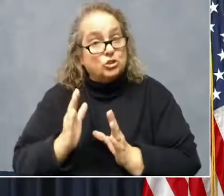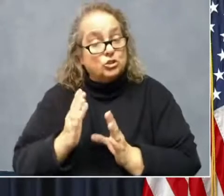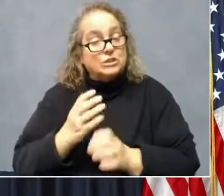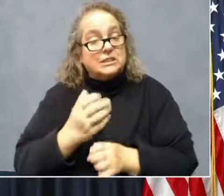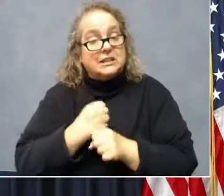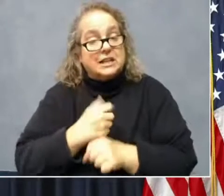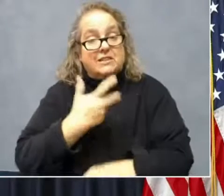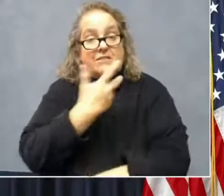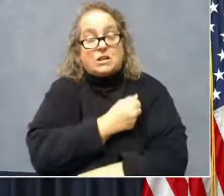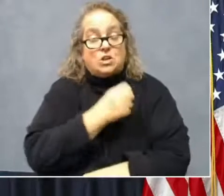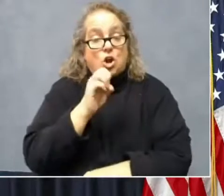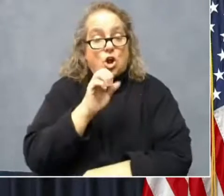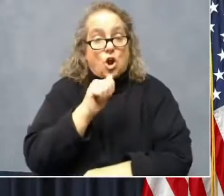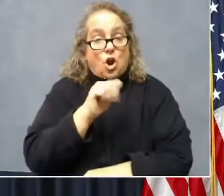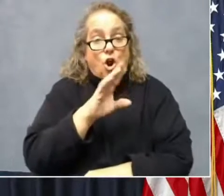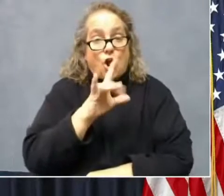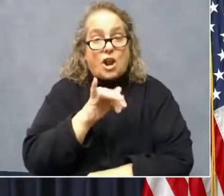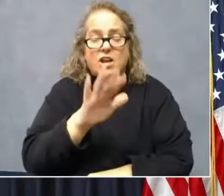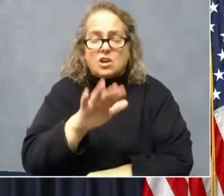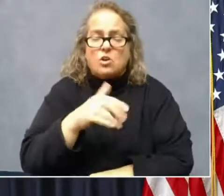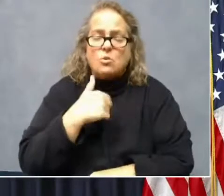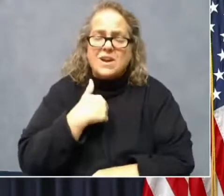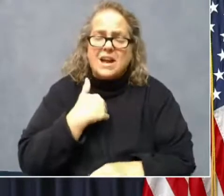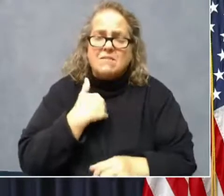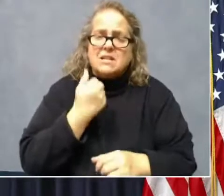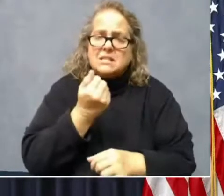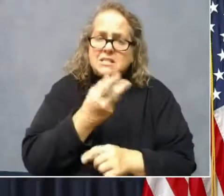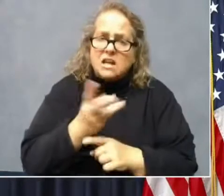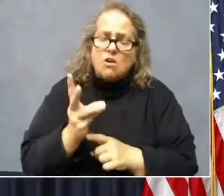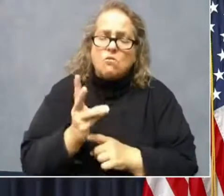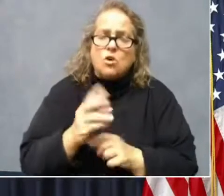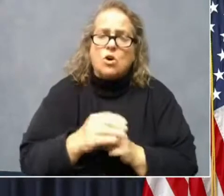on. We've had several breakouts in